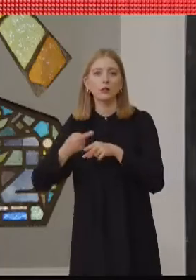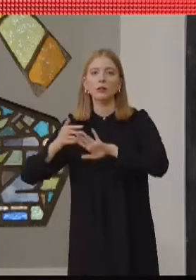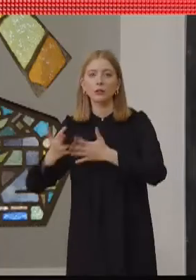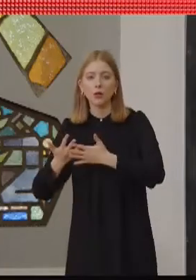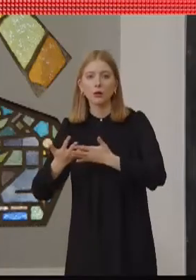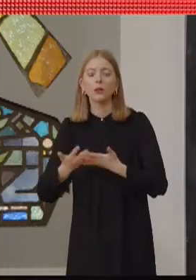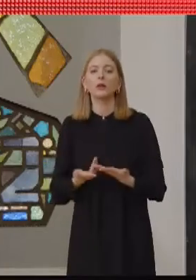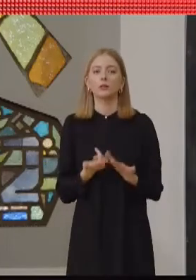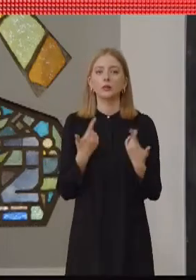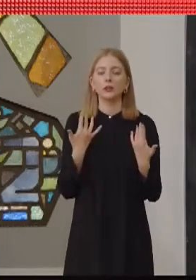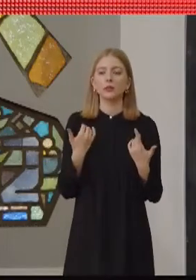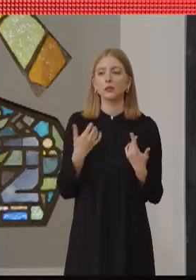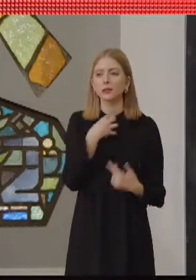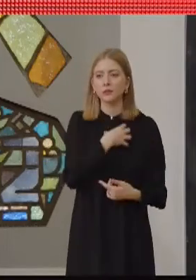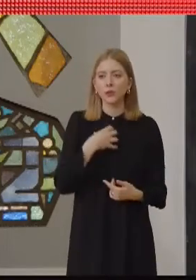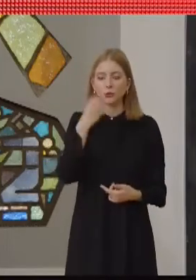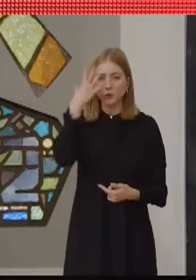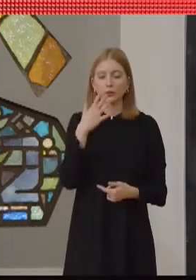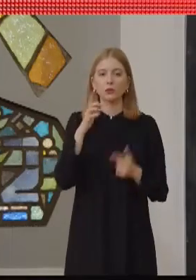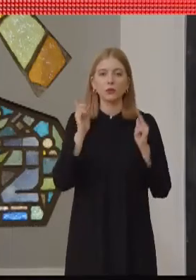we are, we need to know